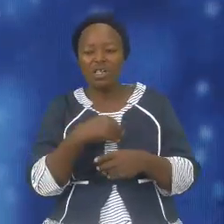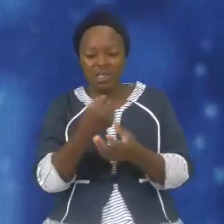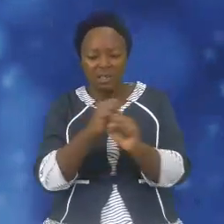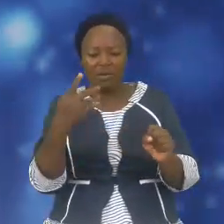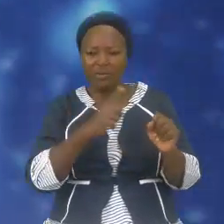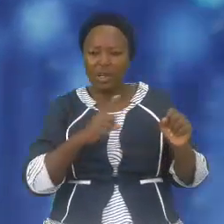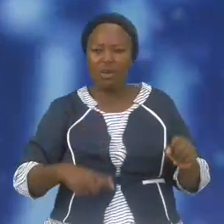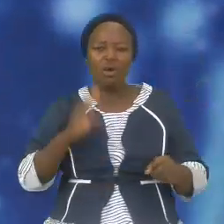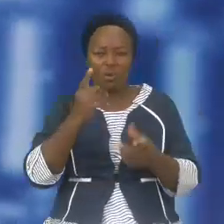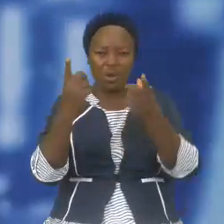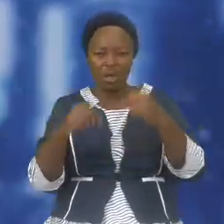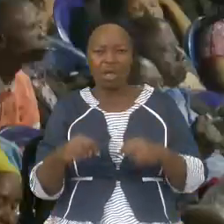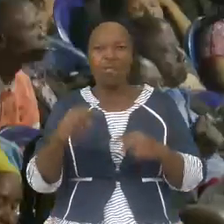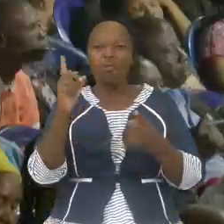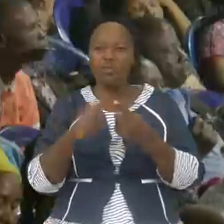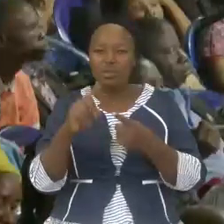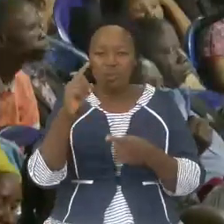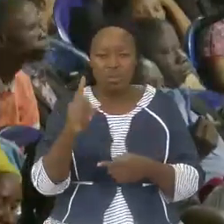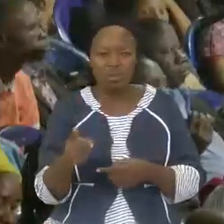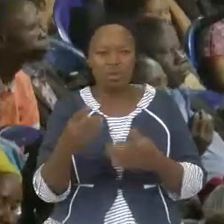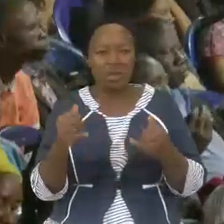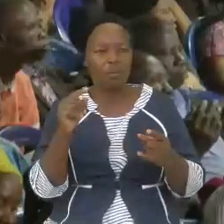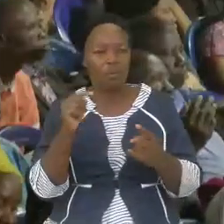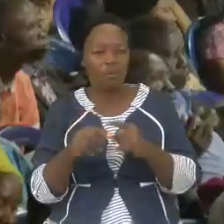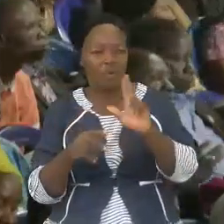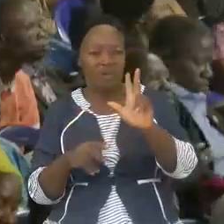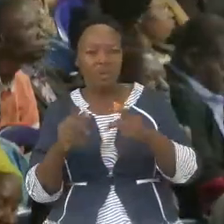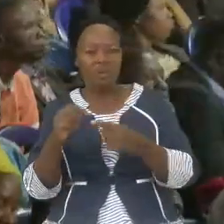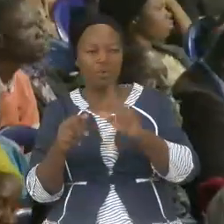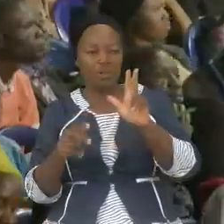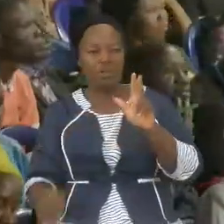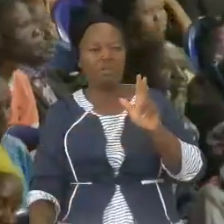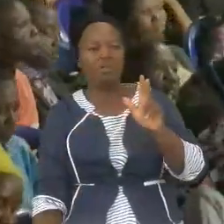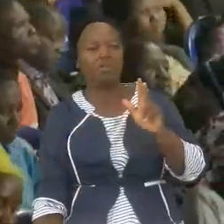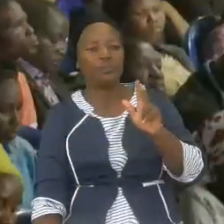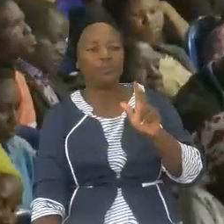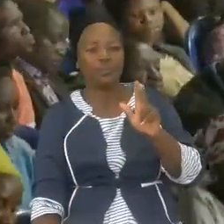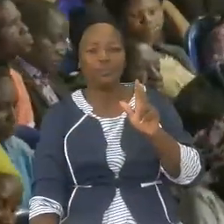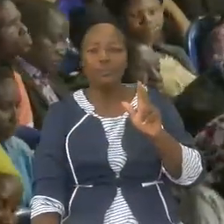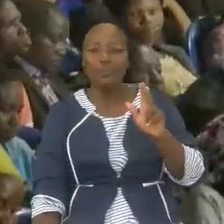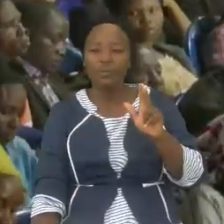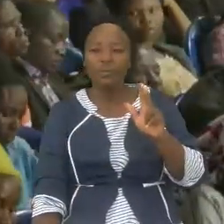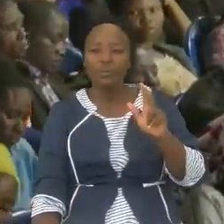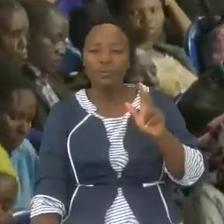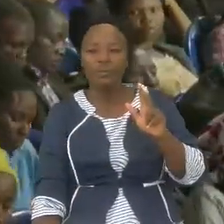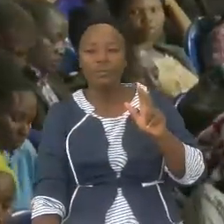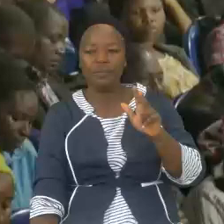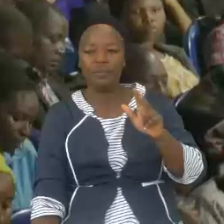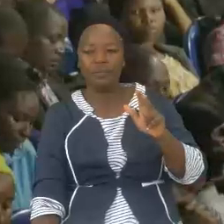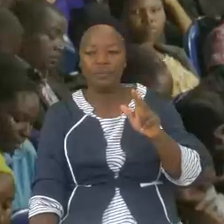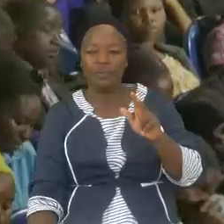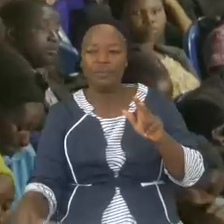will come unto you. I'm coming to point number three now. Point number three, we're looking at